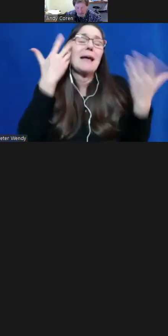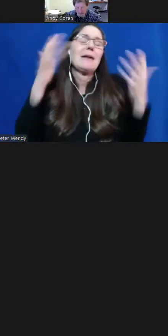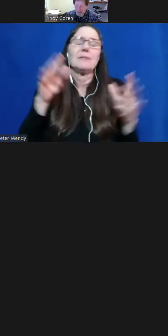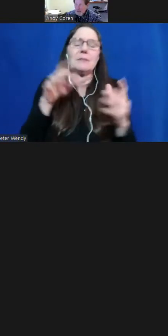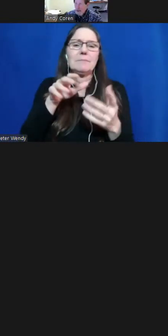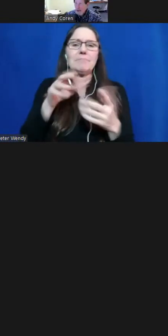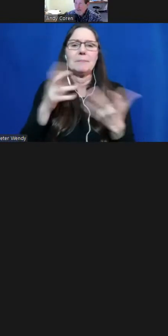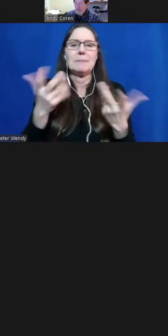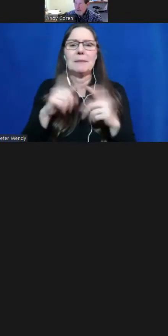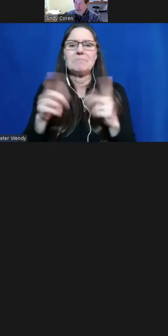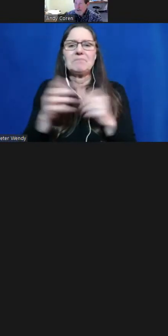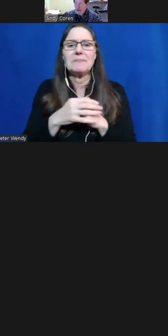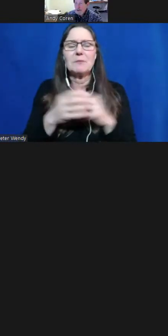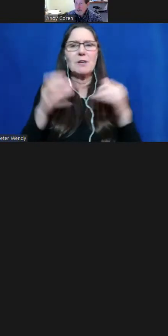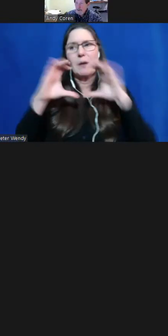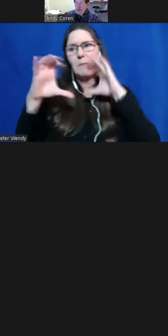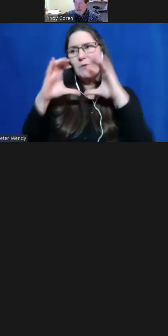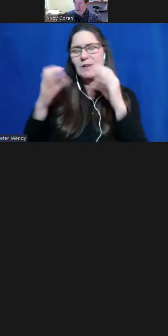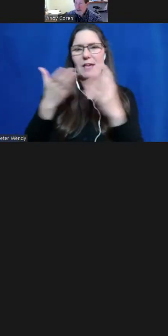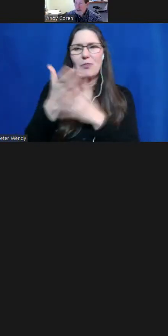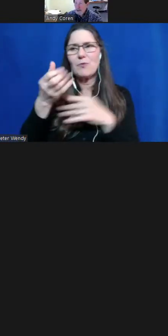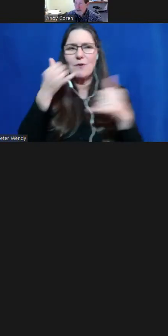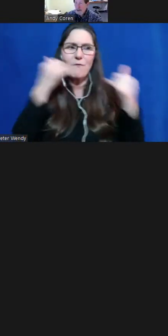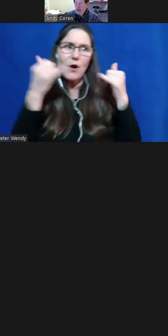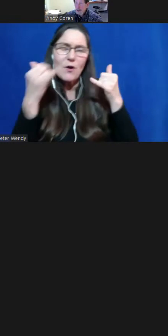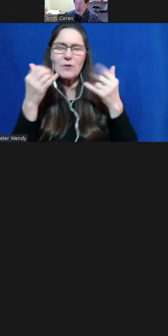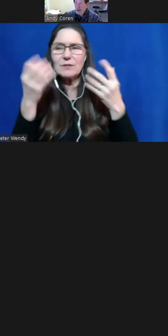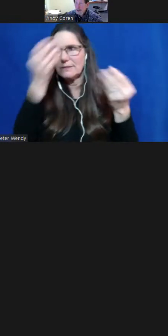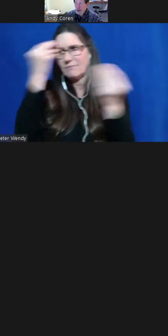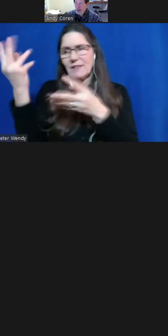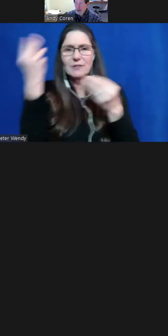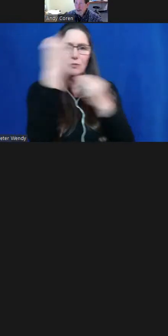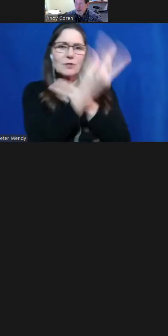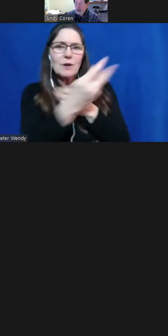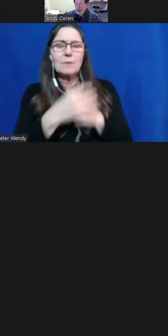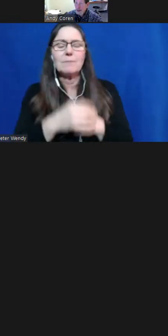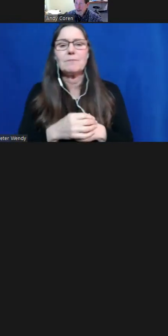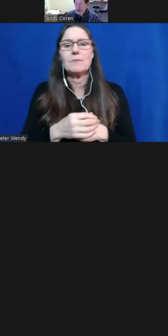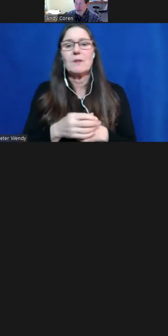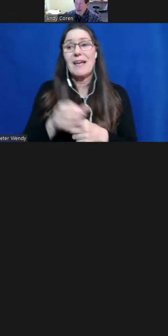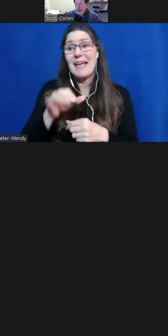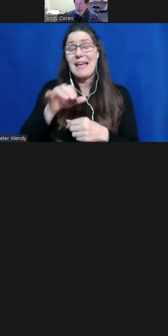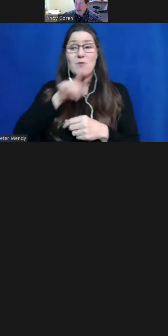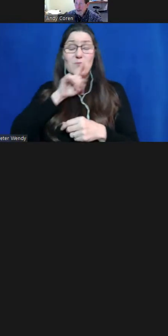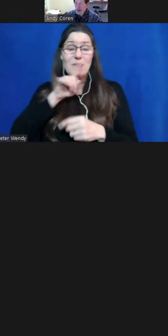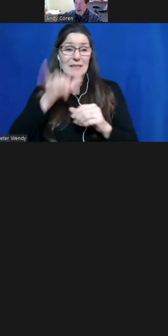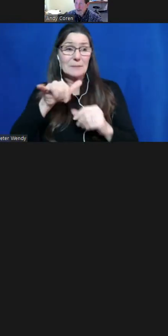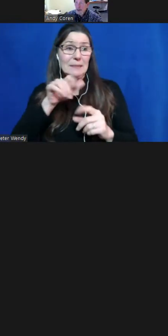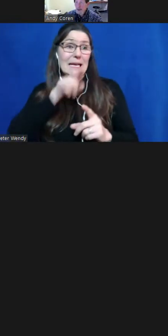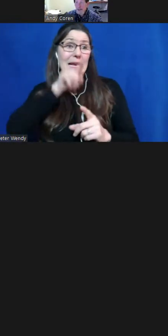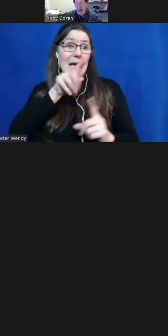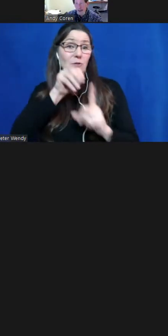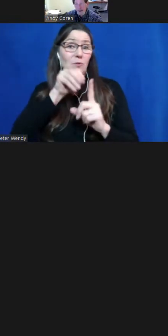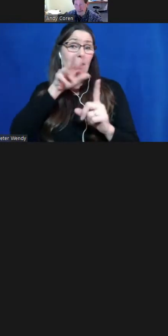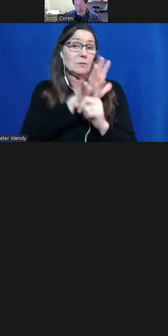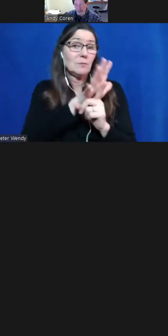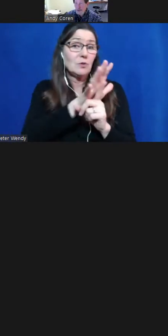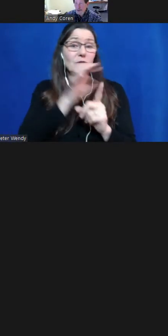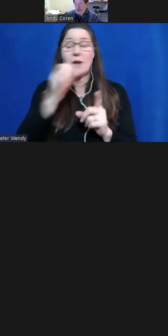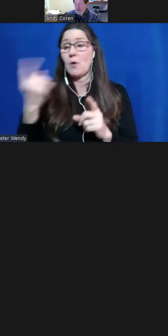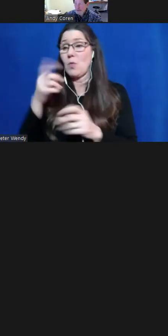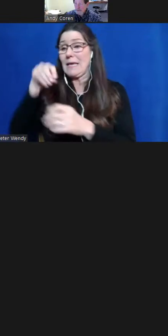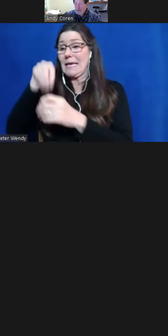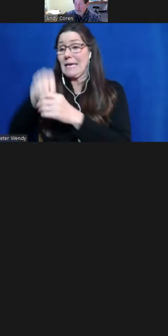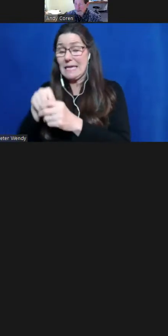So, Okay, so it's not, so it would have to be an actual exposure, not just being in the same building as somebody who I had it. believe